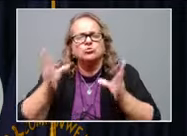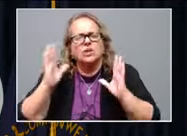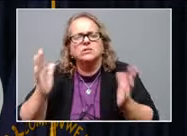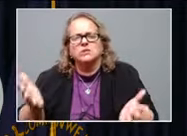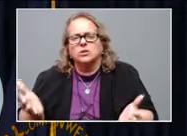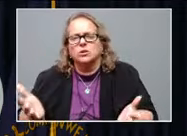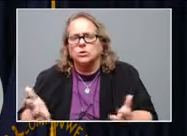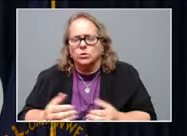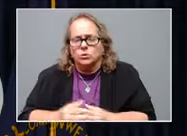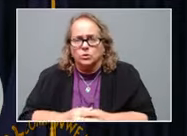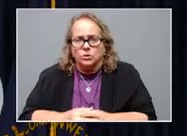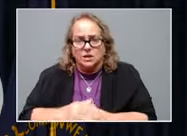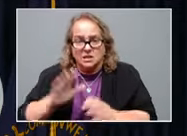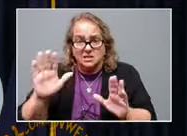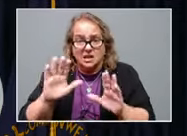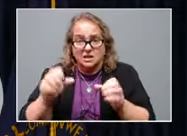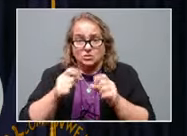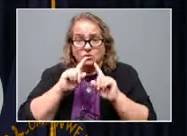Sunday's report,